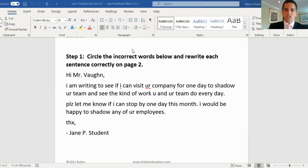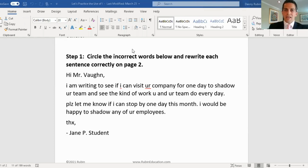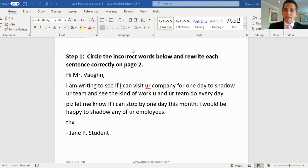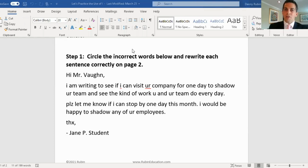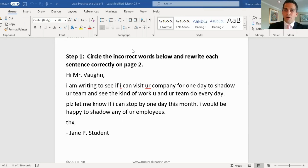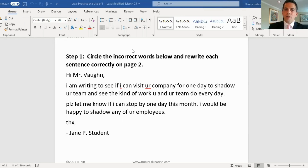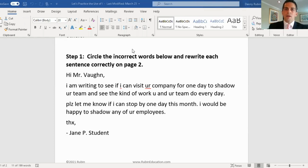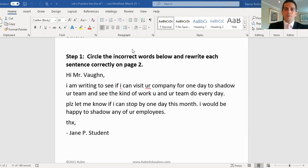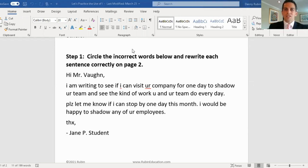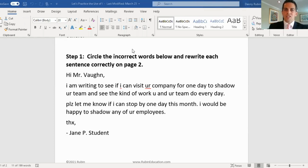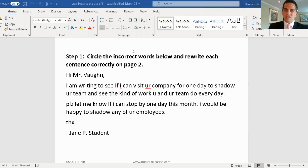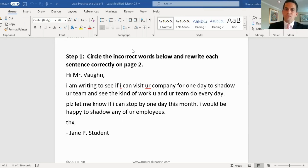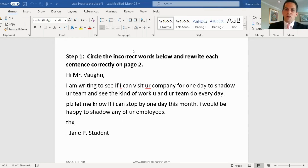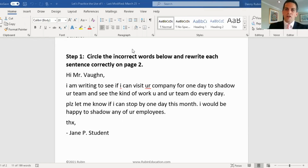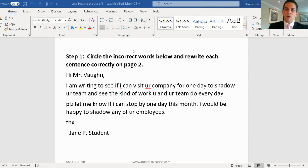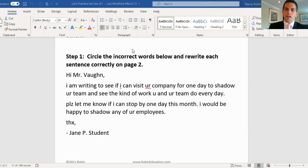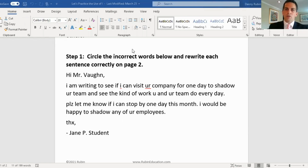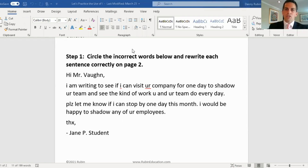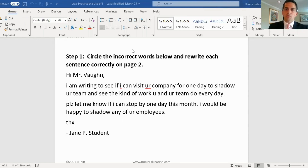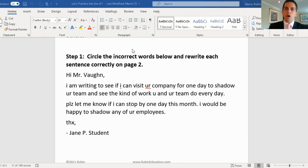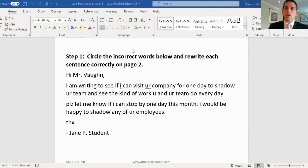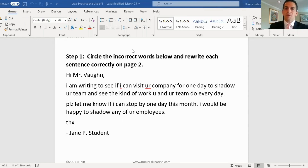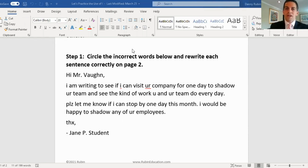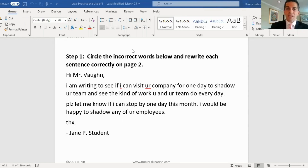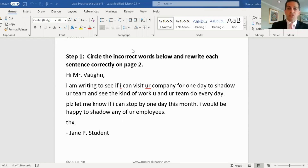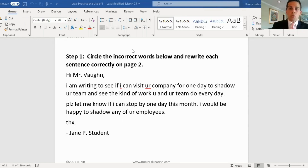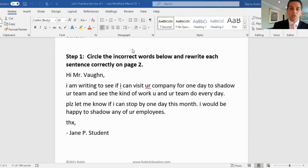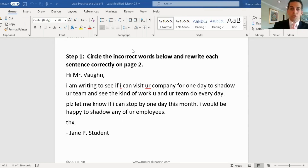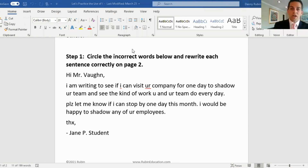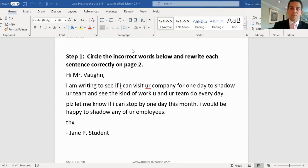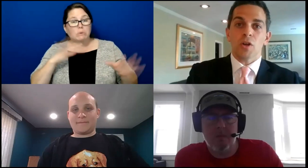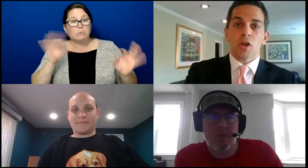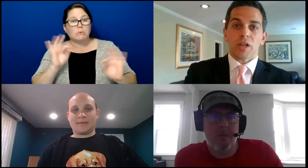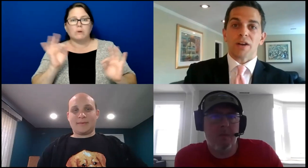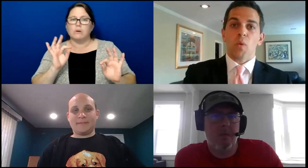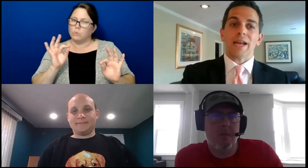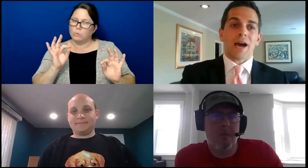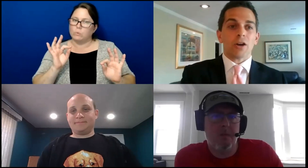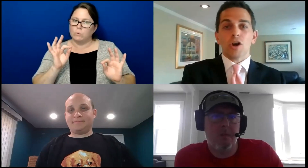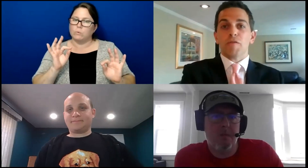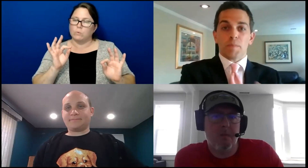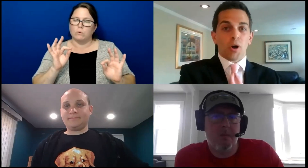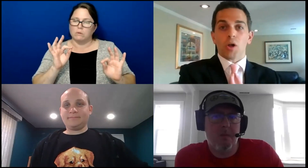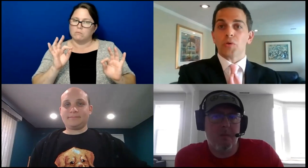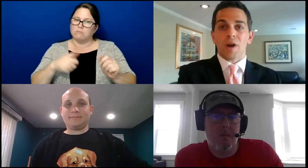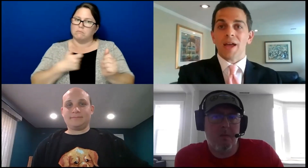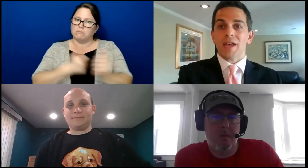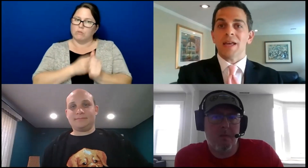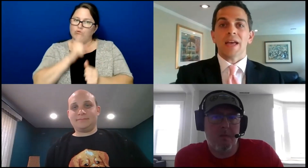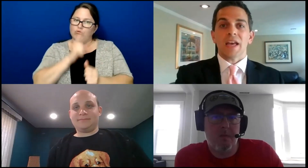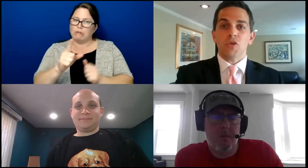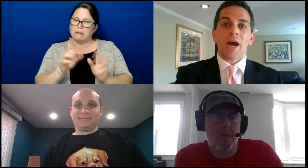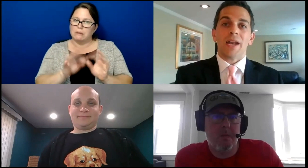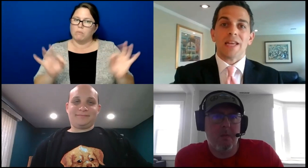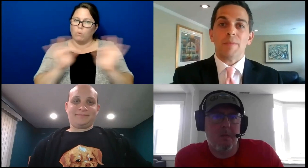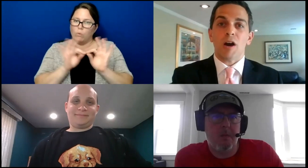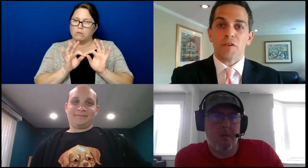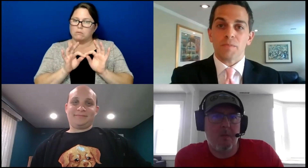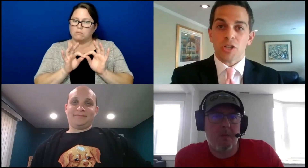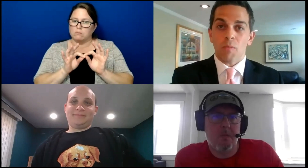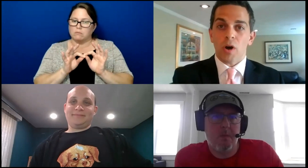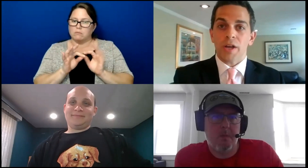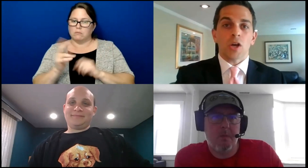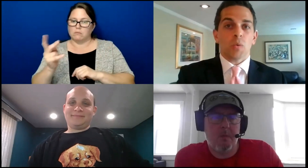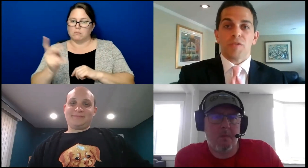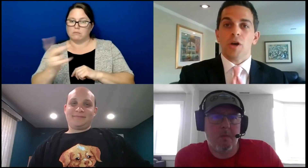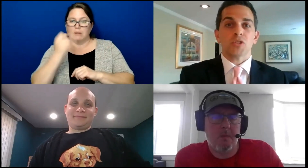exercise together, because it seems very minor and small, but it actually holds a lot of weight. Now, I don't know for Paul or Ryan, if you got an email